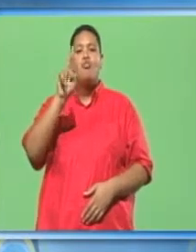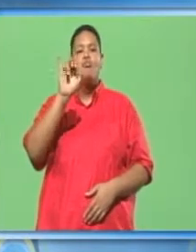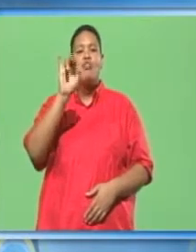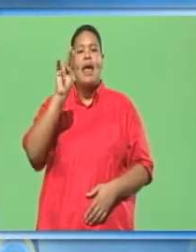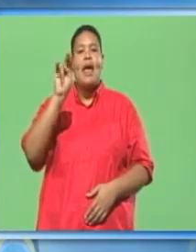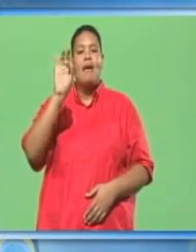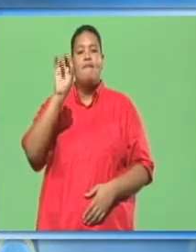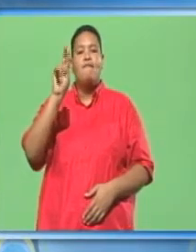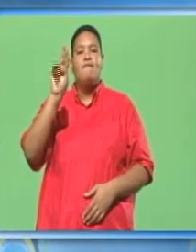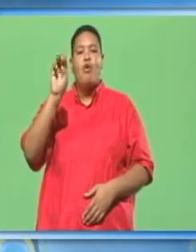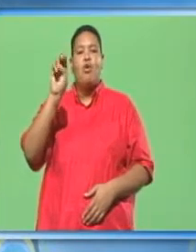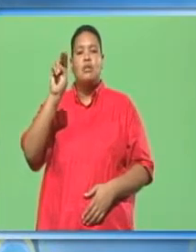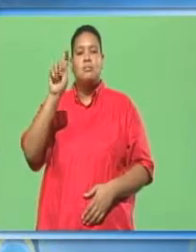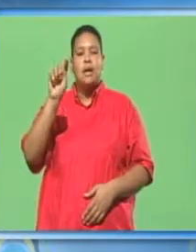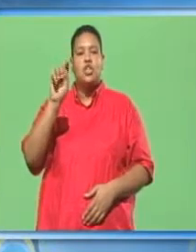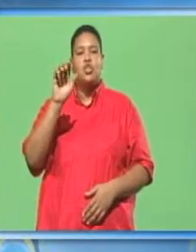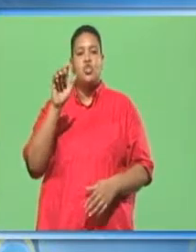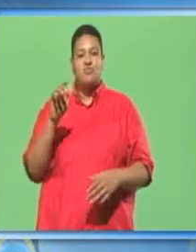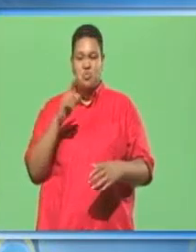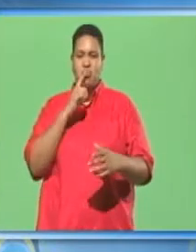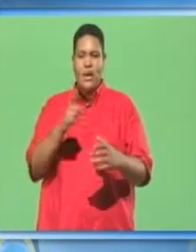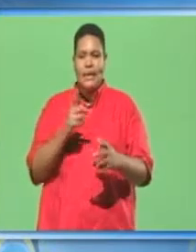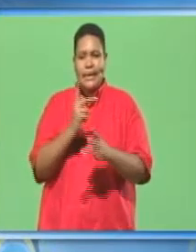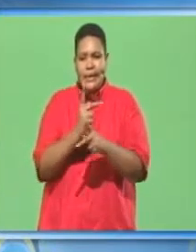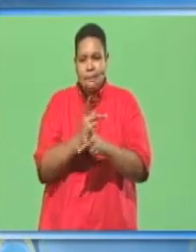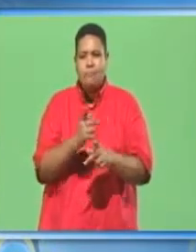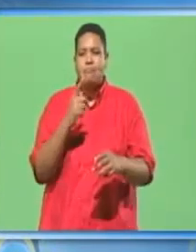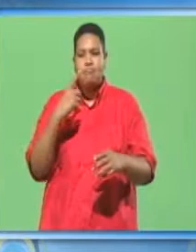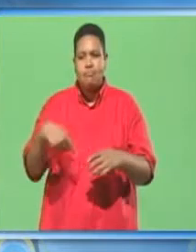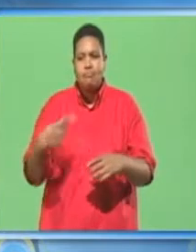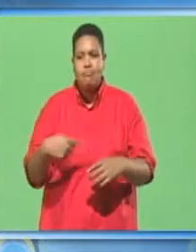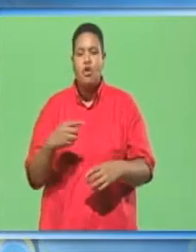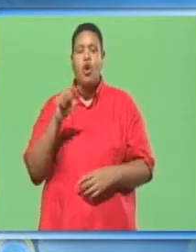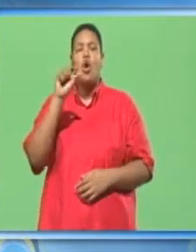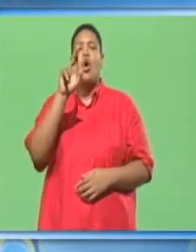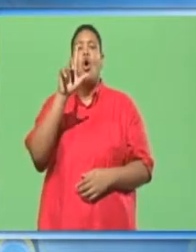tip. Gullet removes the sawdust.